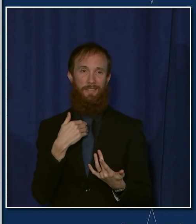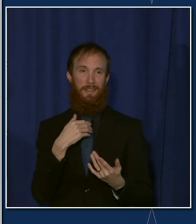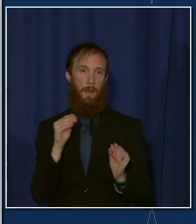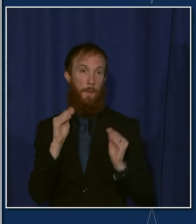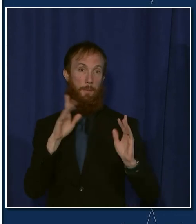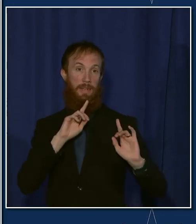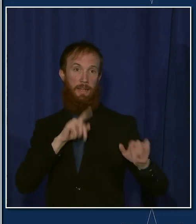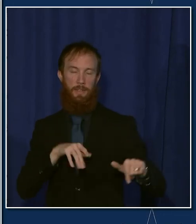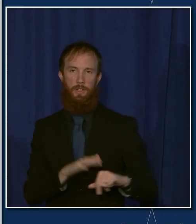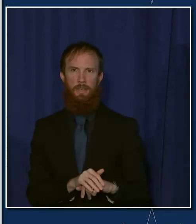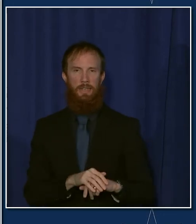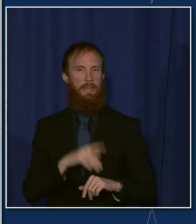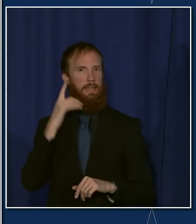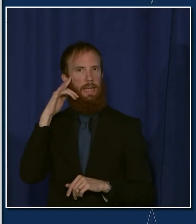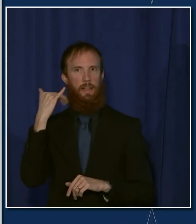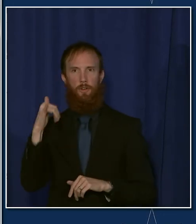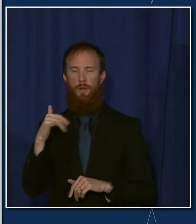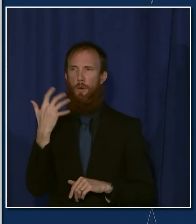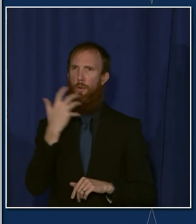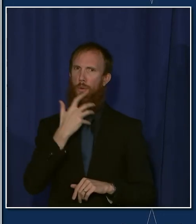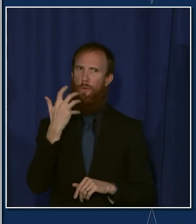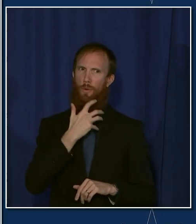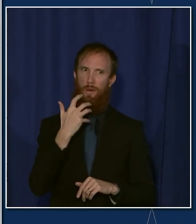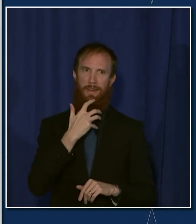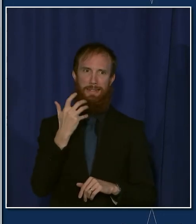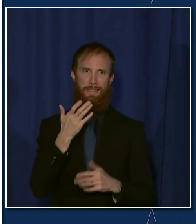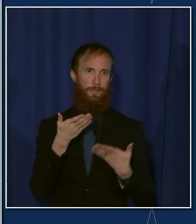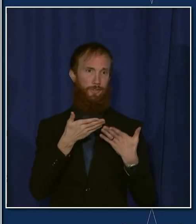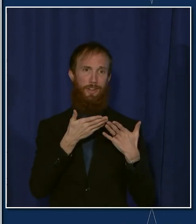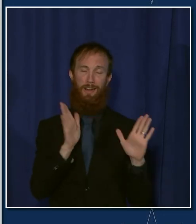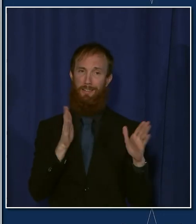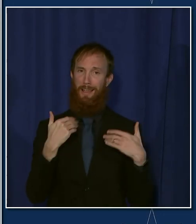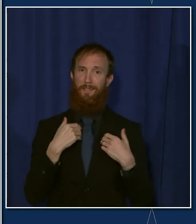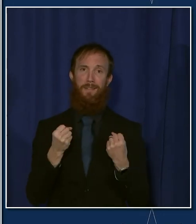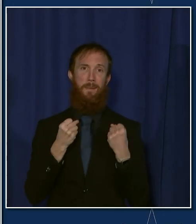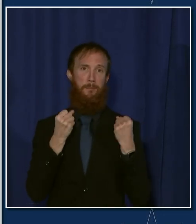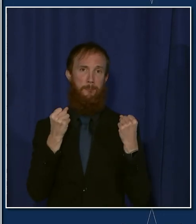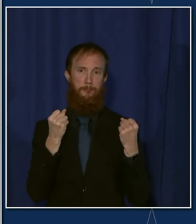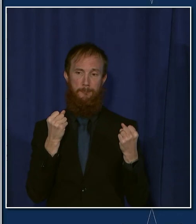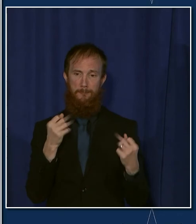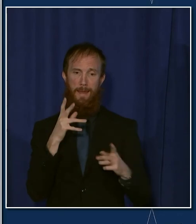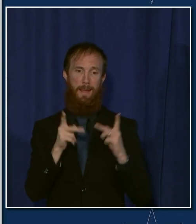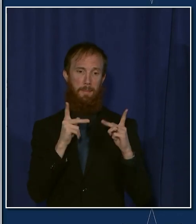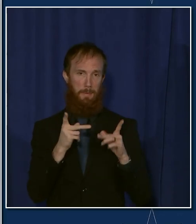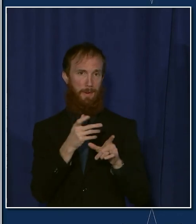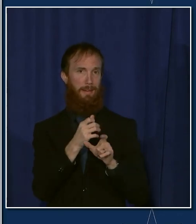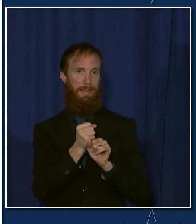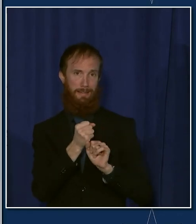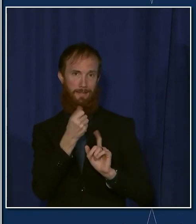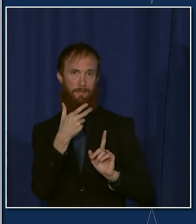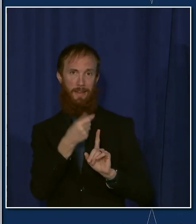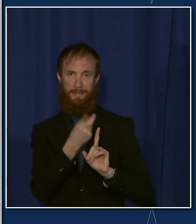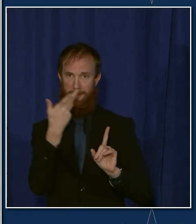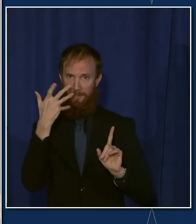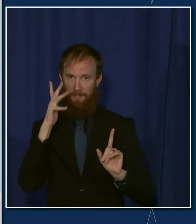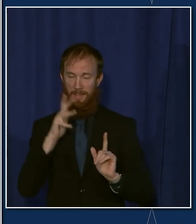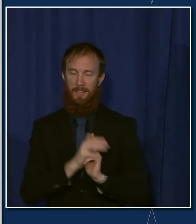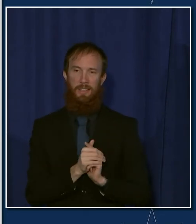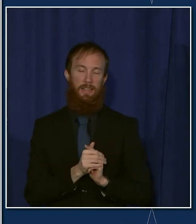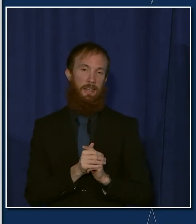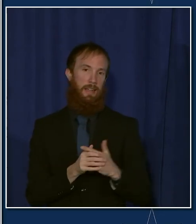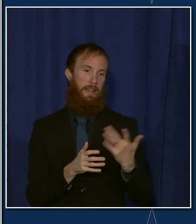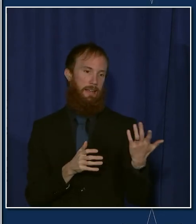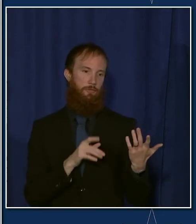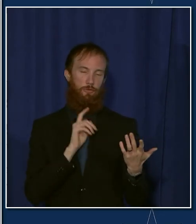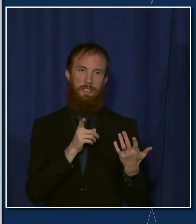there. California is a very vaccinated state overall. And this has been a major focus and